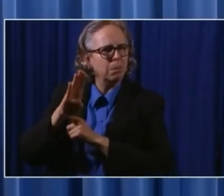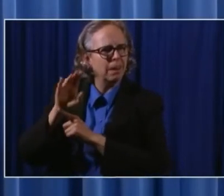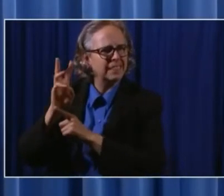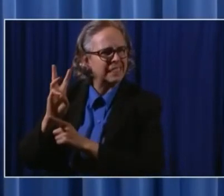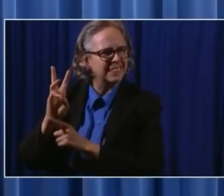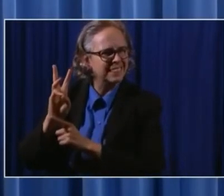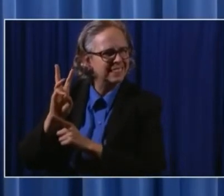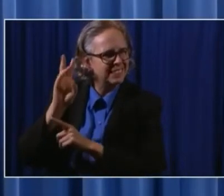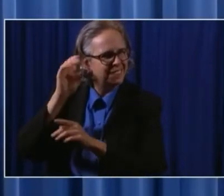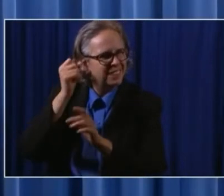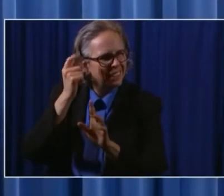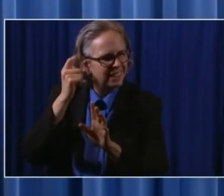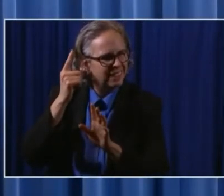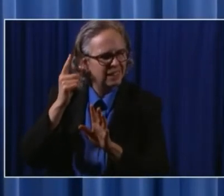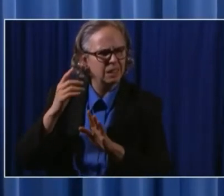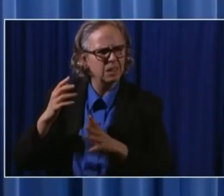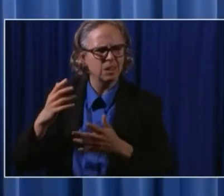energy. So,